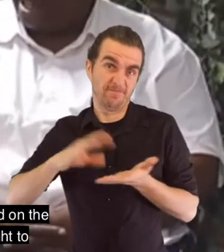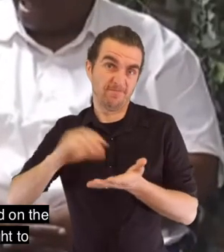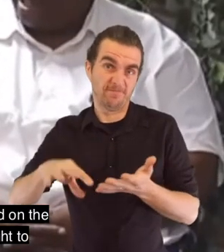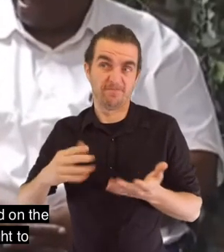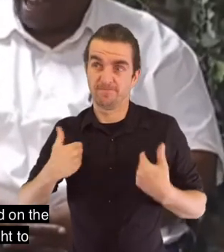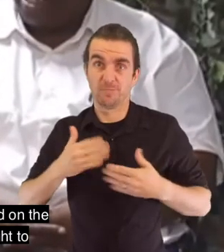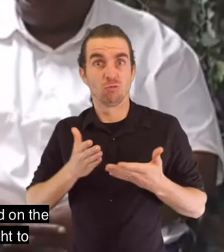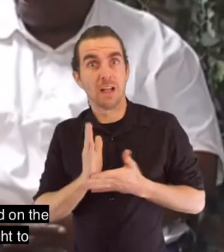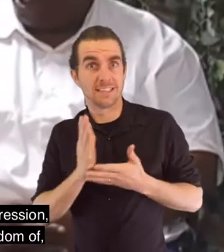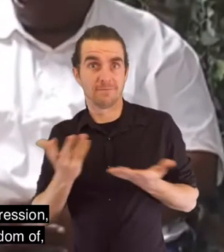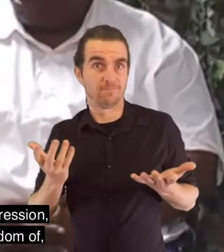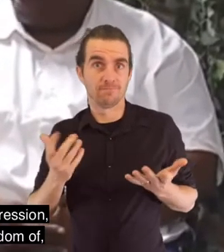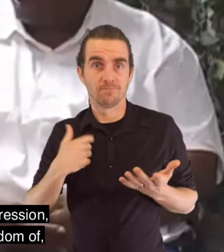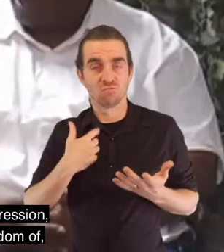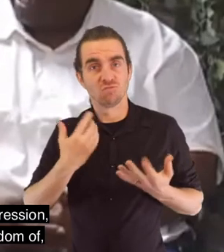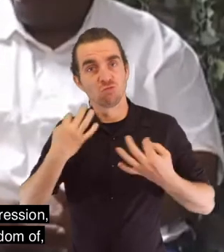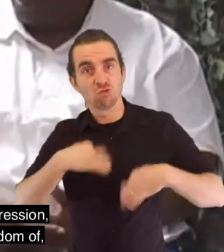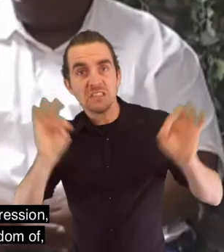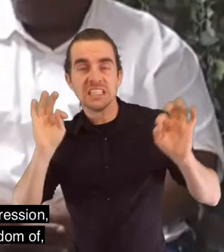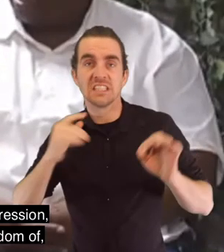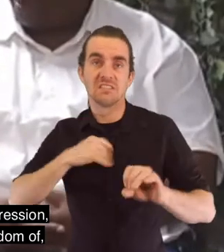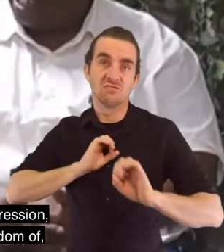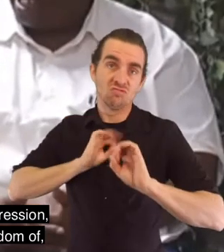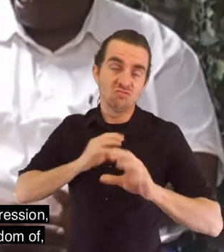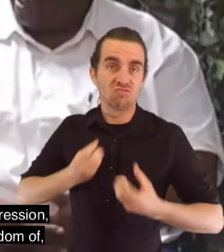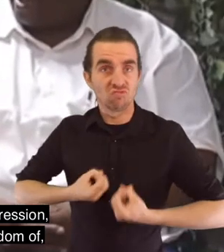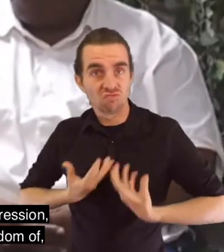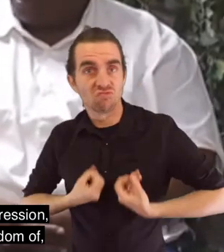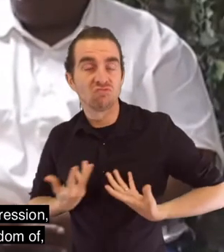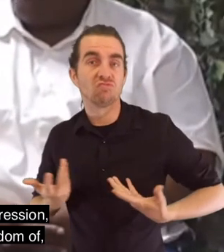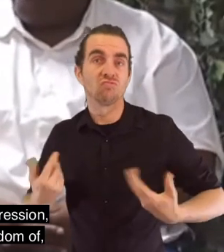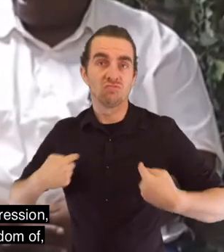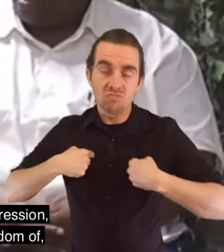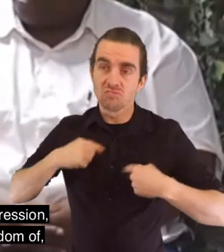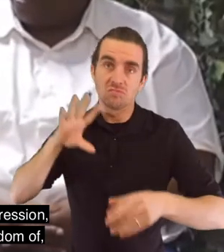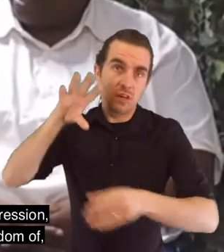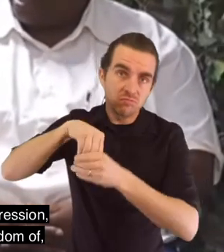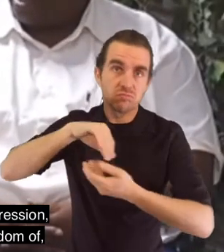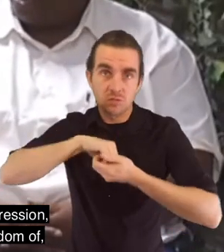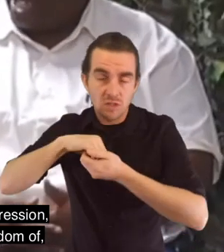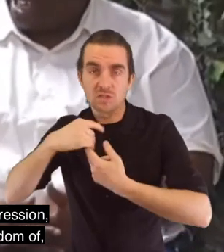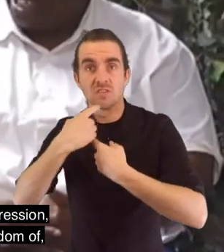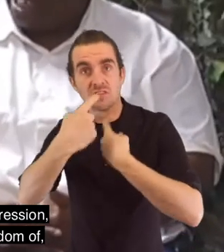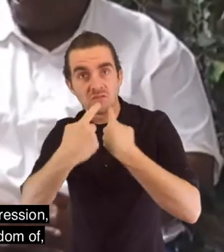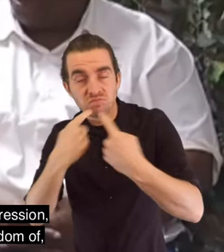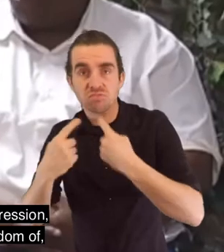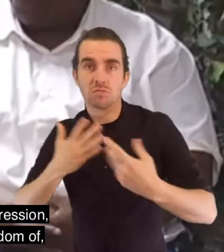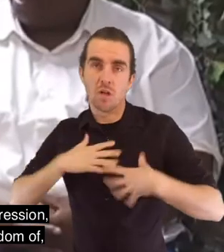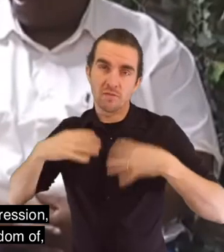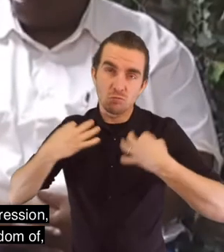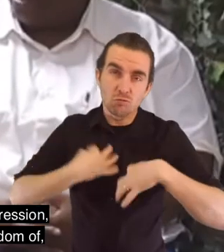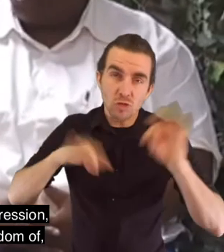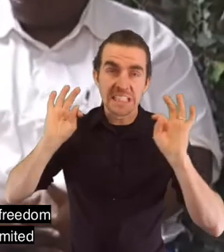rights. The right to freedom of speech, freedom of expression, freedom of association, freedom